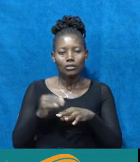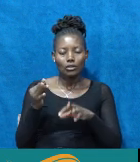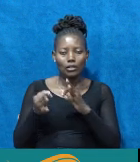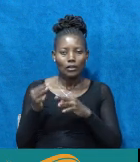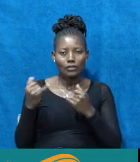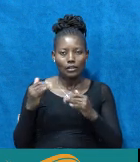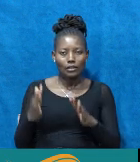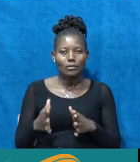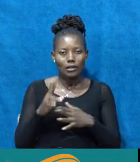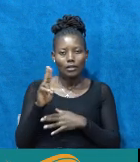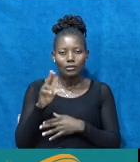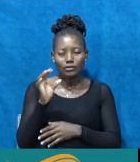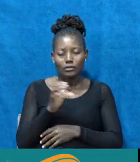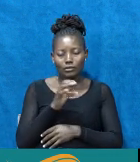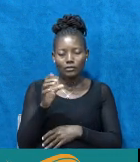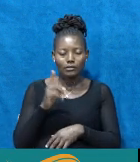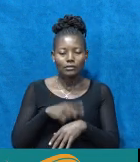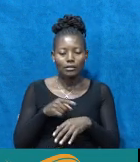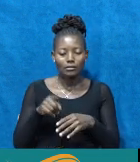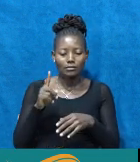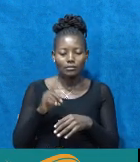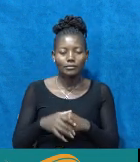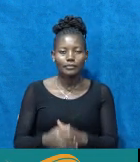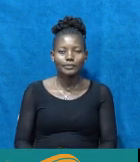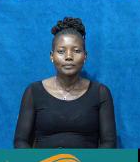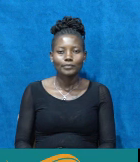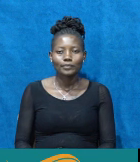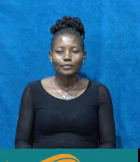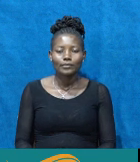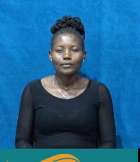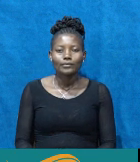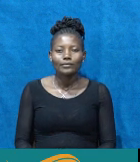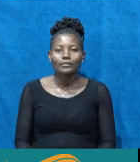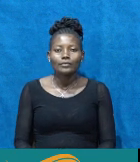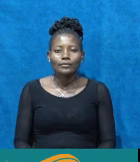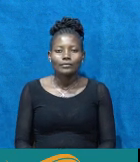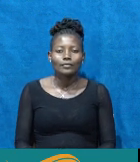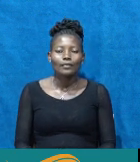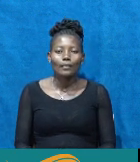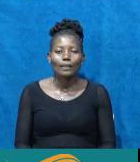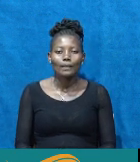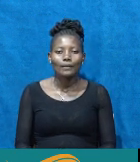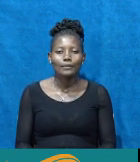loss, especially if the athlete is taking alcohol during this period.